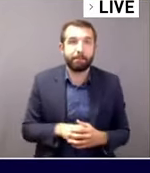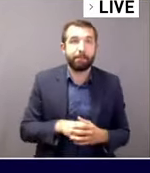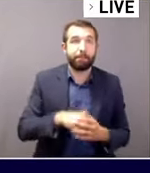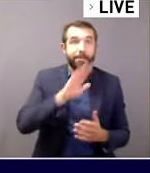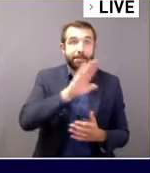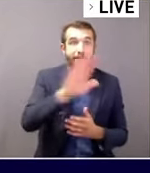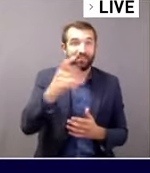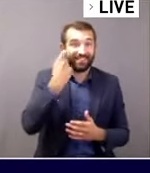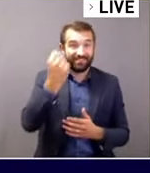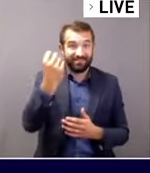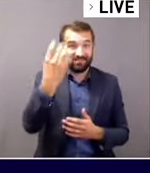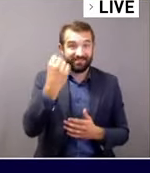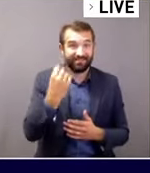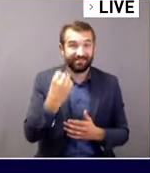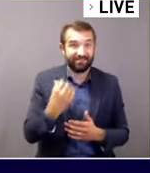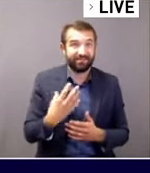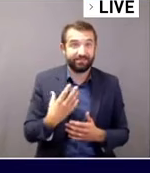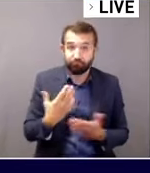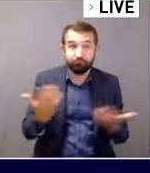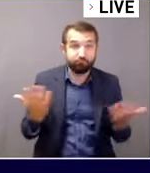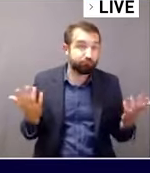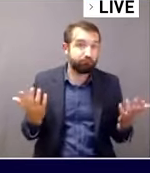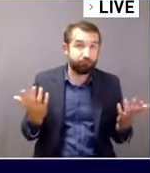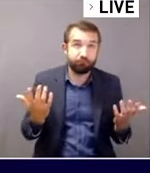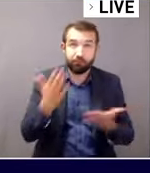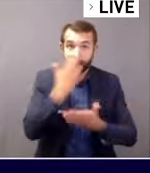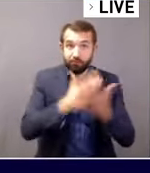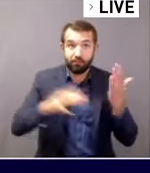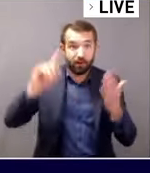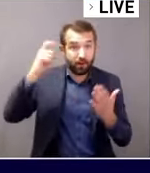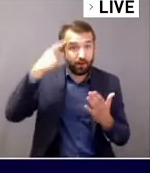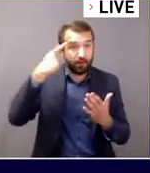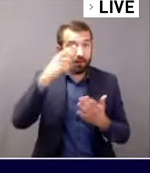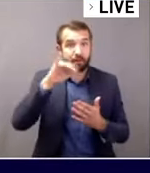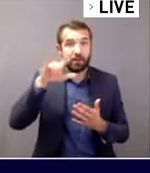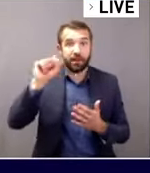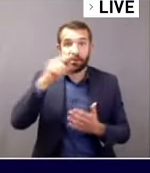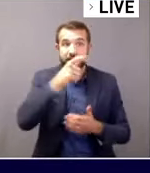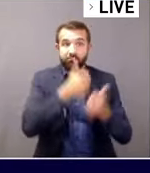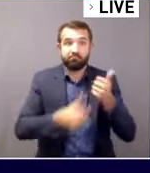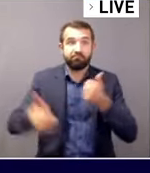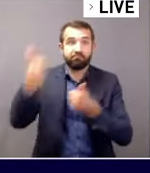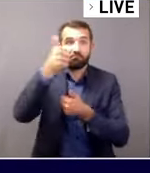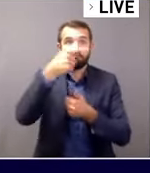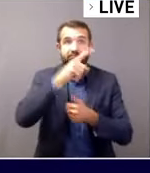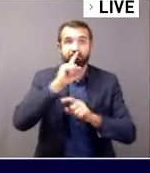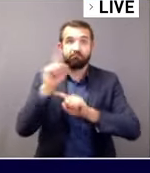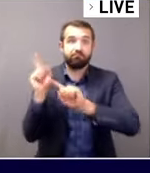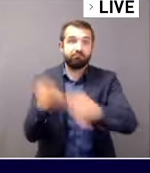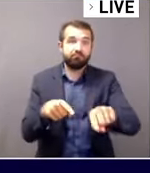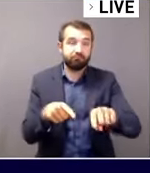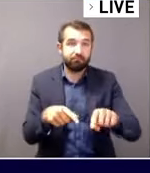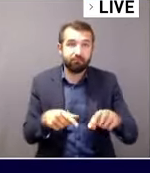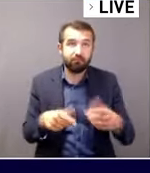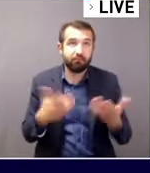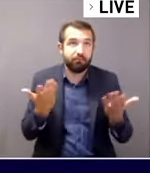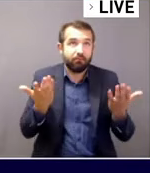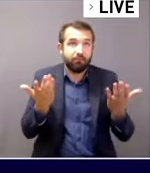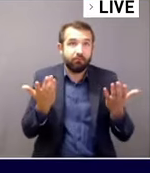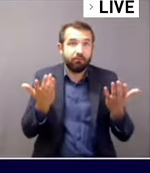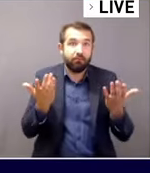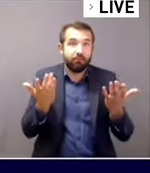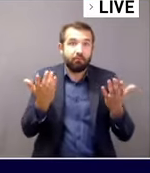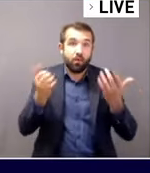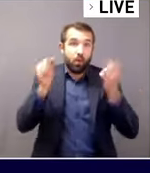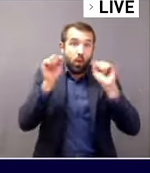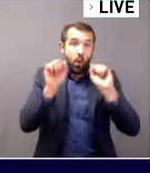are noted and part of Governor Mills's executive orders, they do constitute the basis for enforcement,